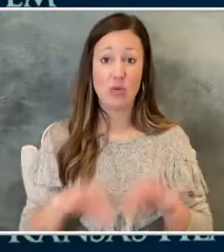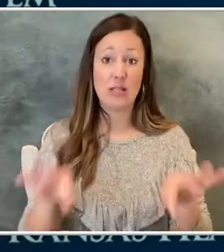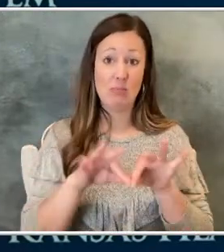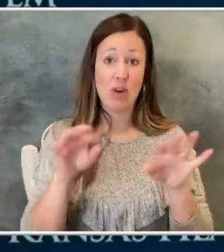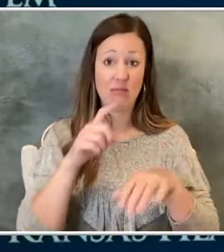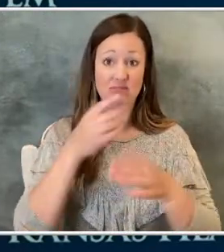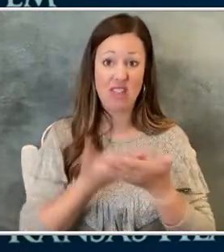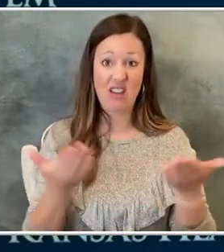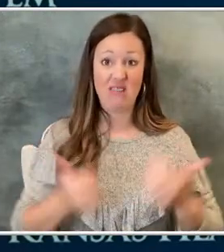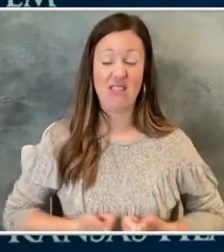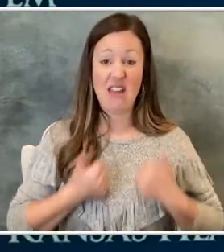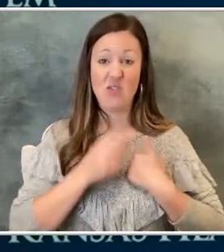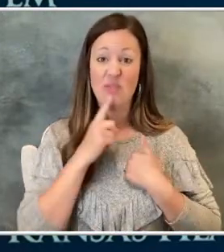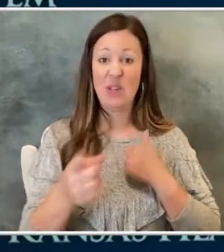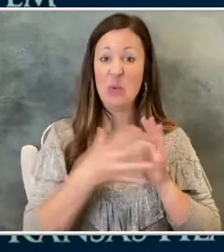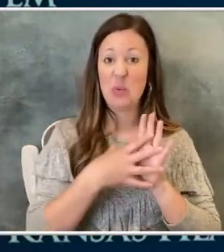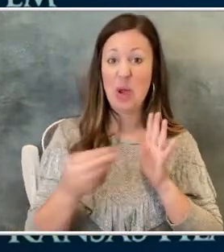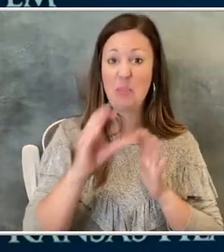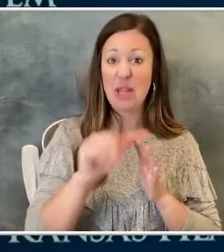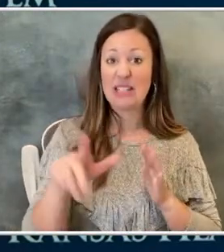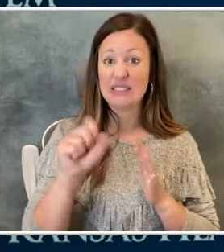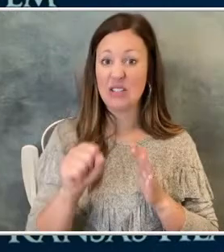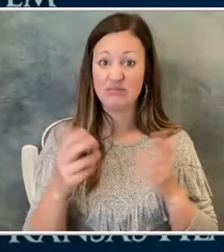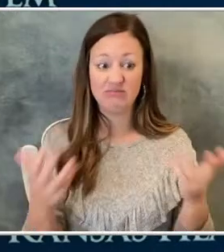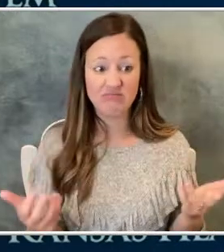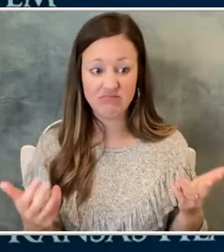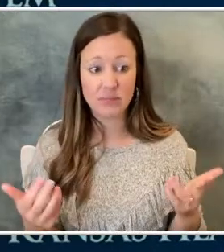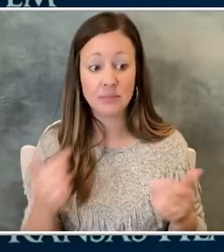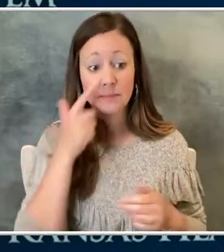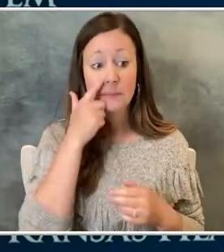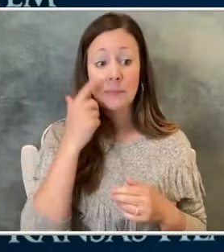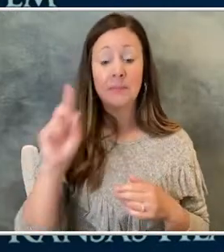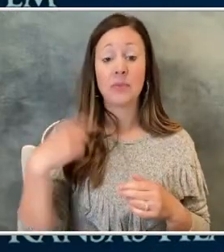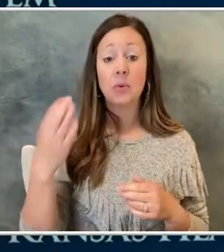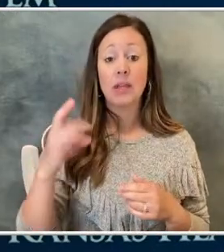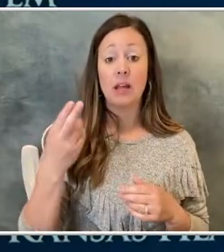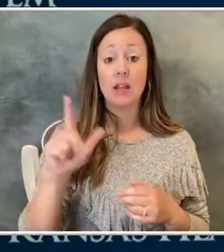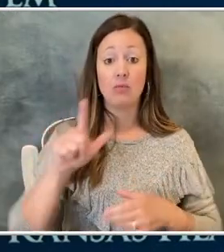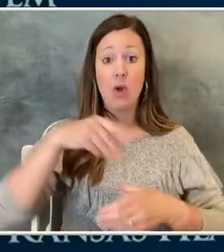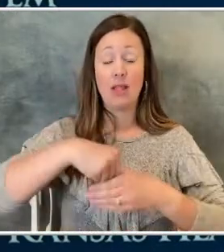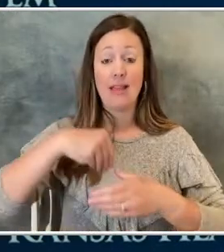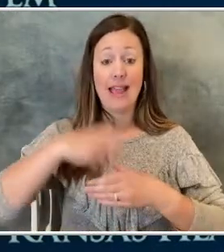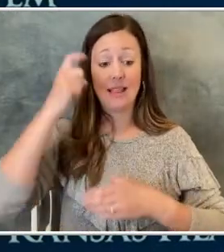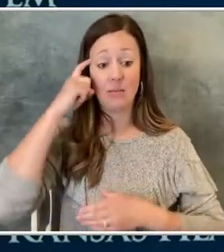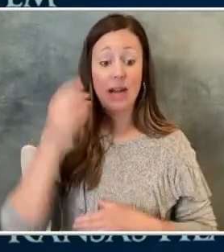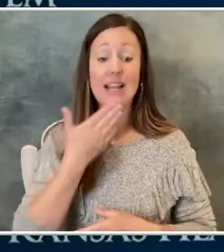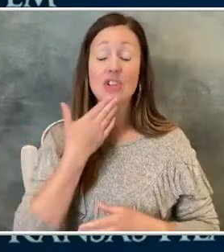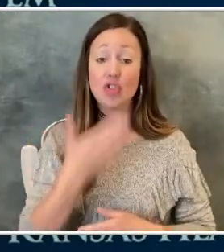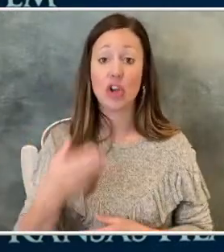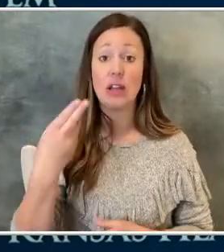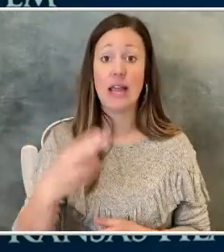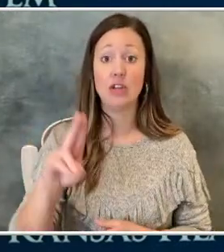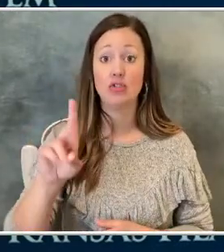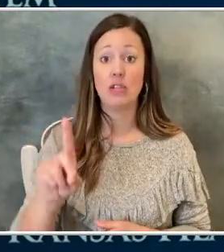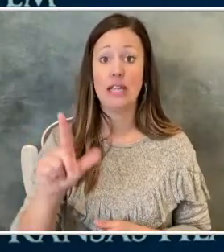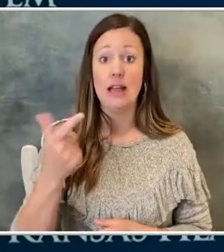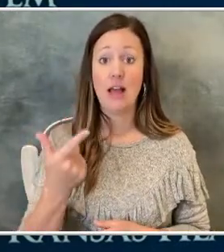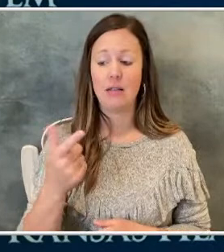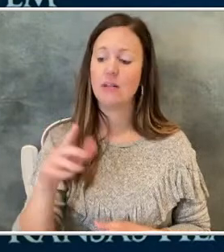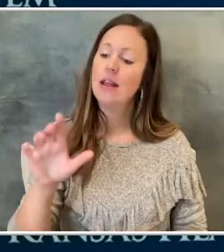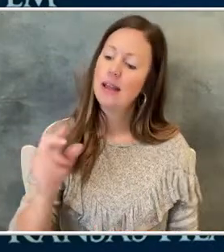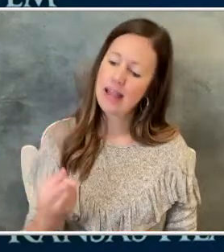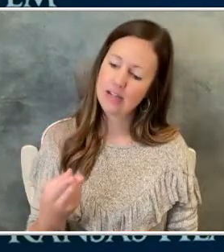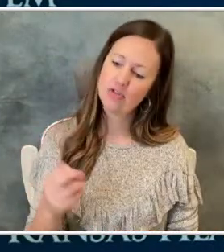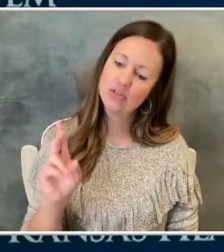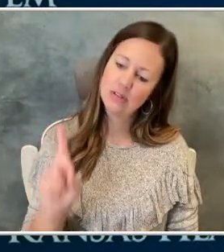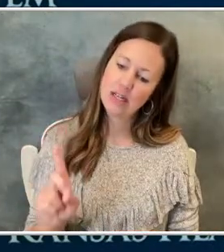don't. And there's no bad in the brain, it can't get in. The only cholesterol within the brain is good HDL cholesterol. The bad cholesterol, it can't cross the blood-brain